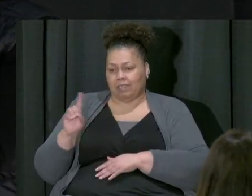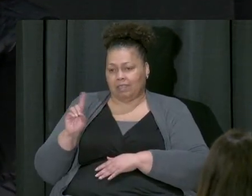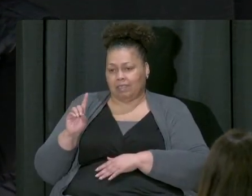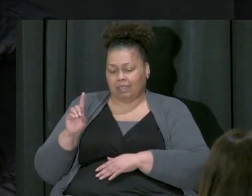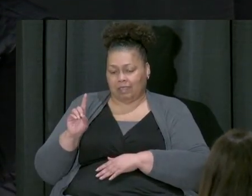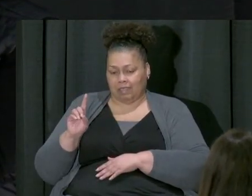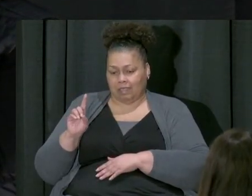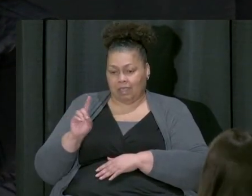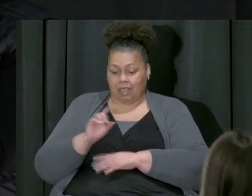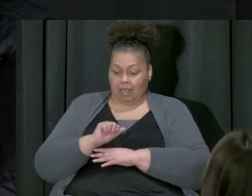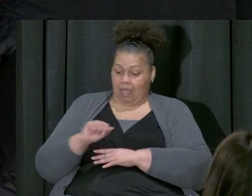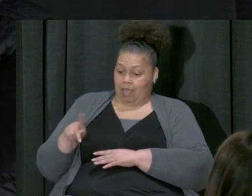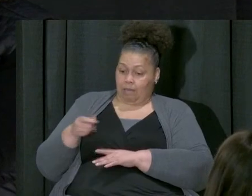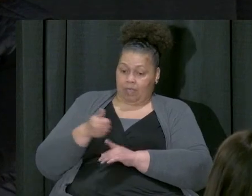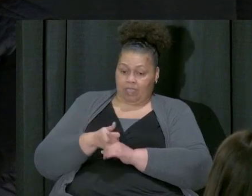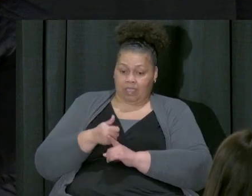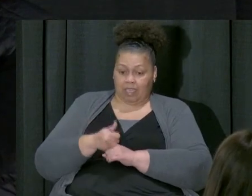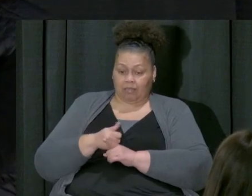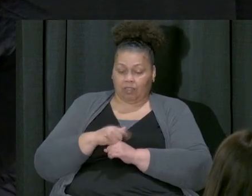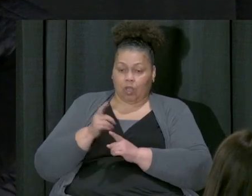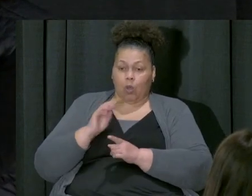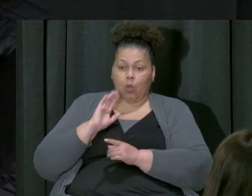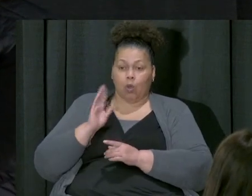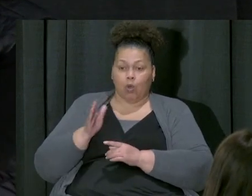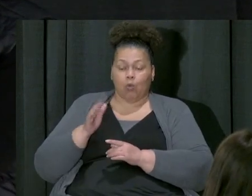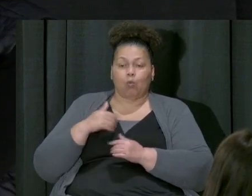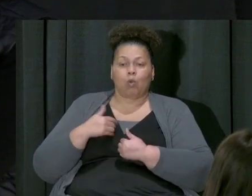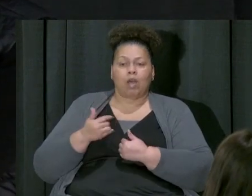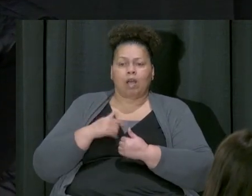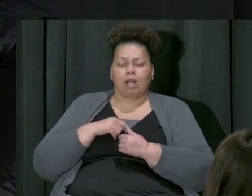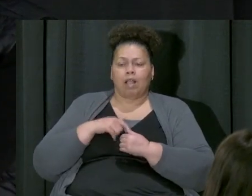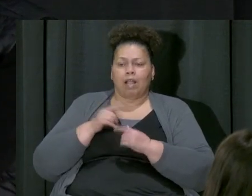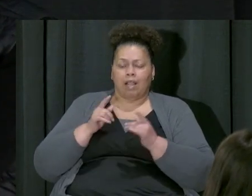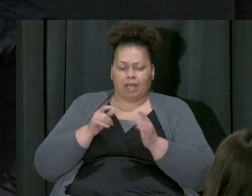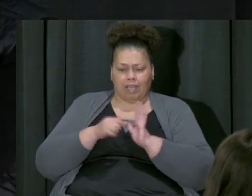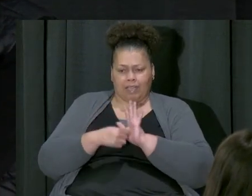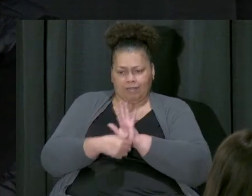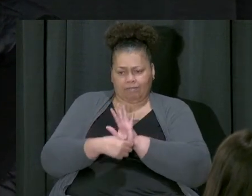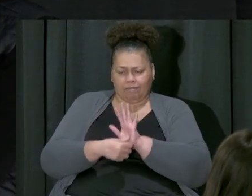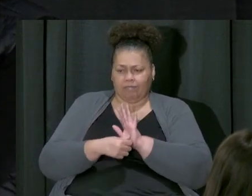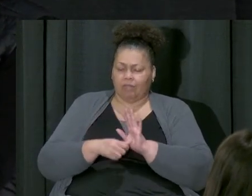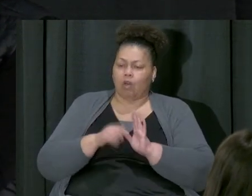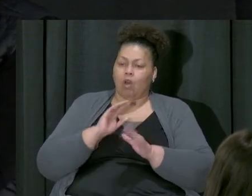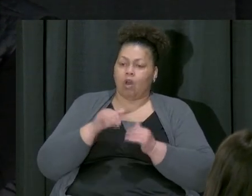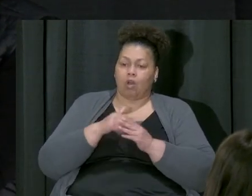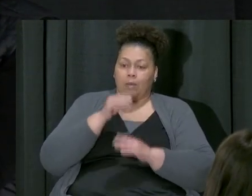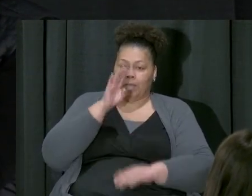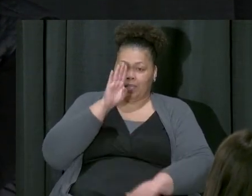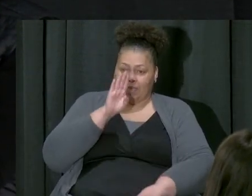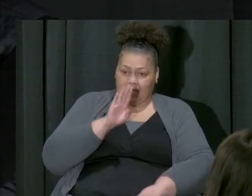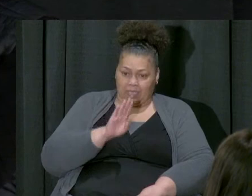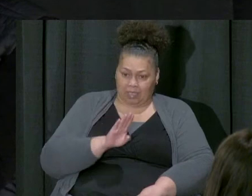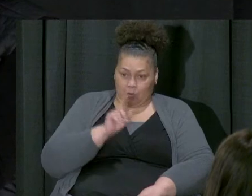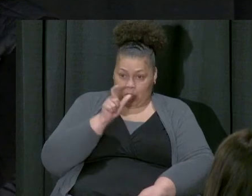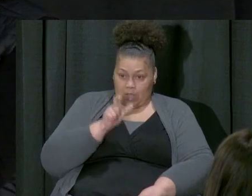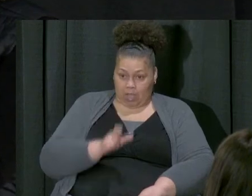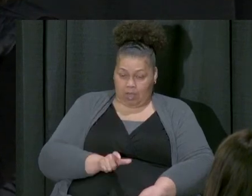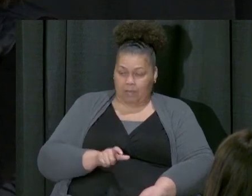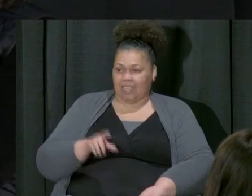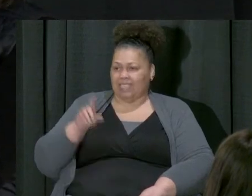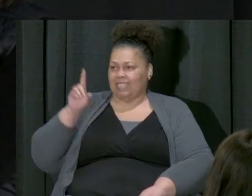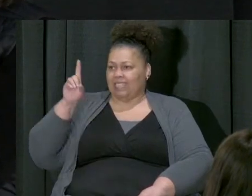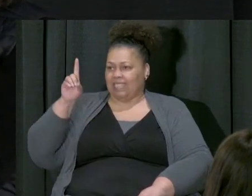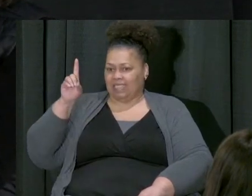is going to highlight all the B's in one color and the D's in another color. Why does that help? If you